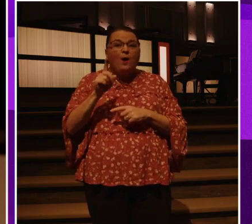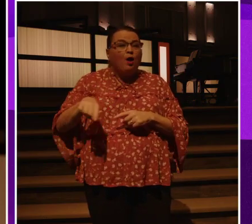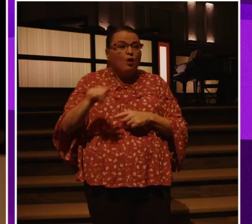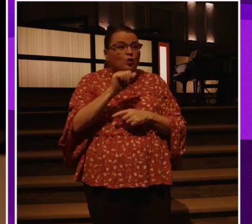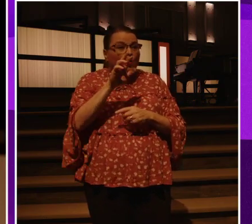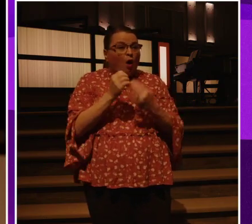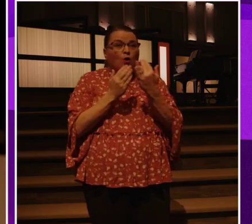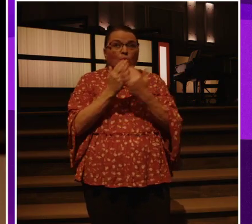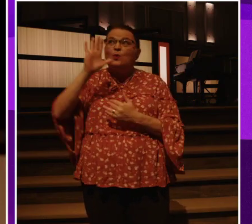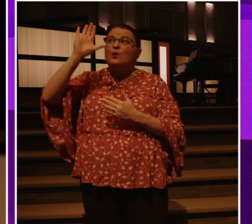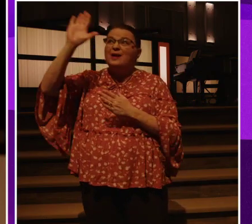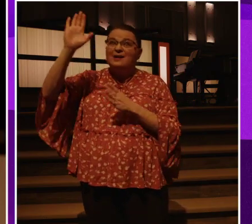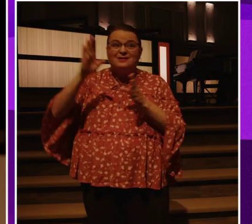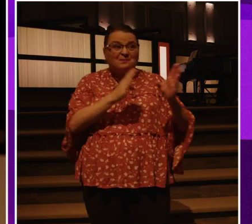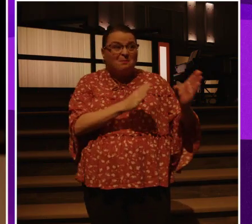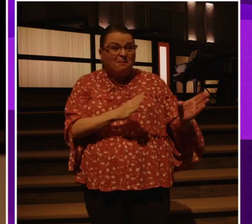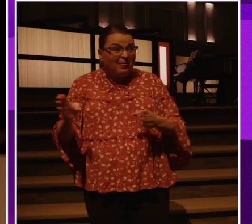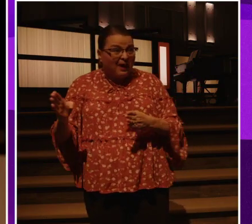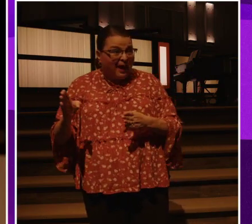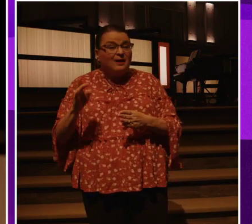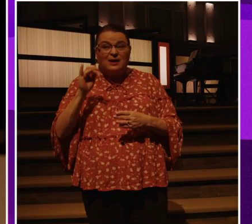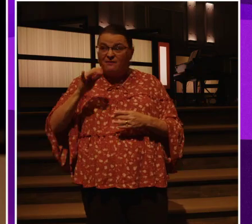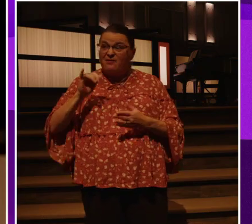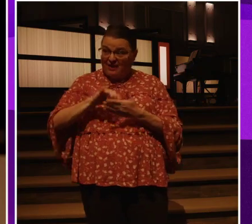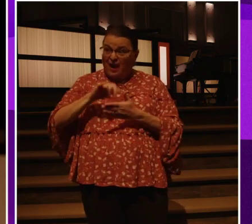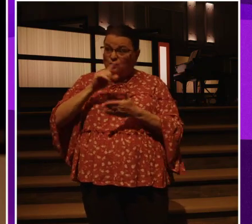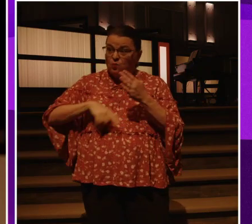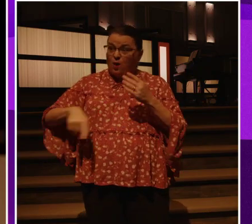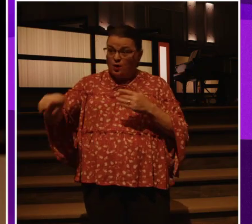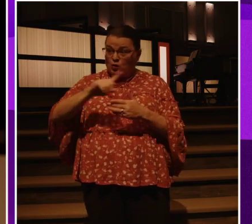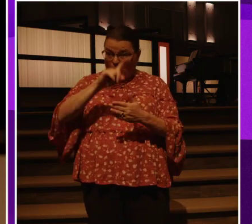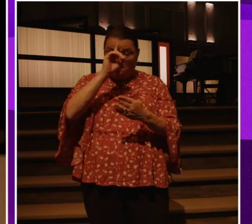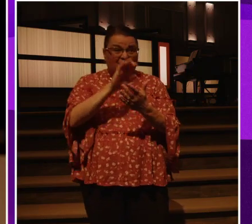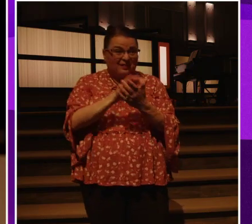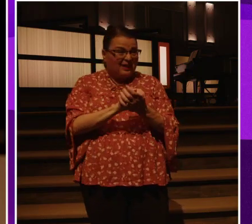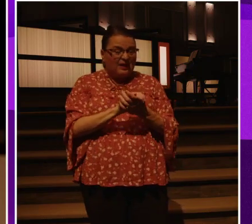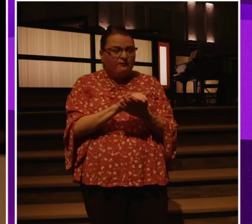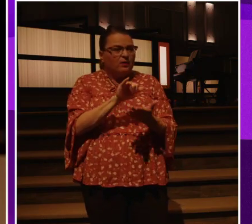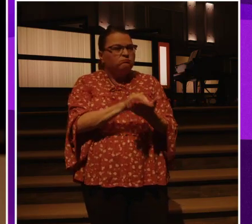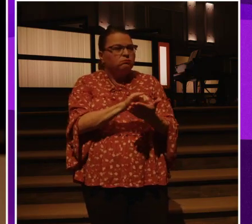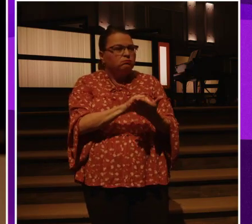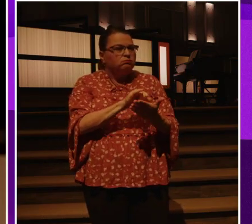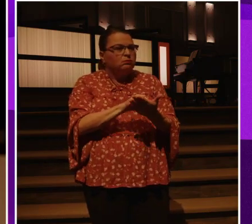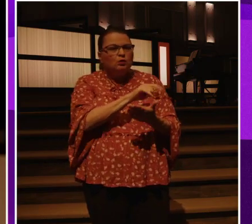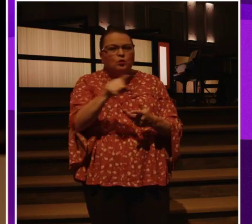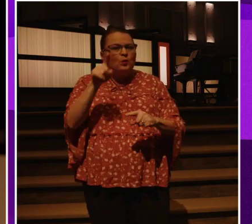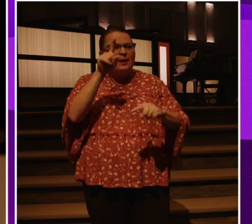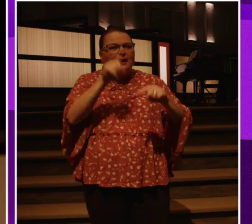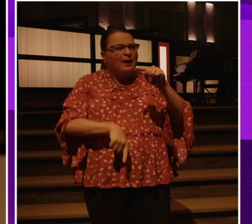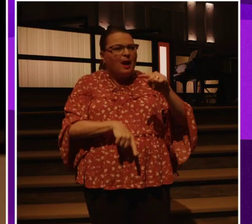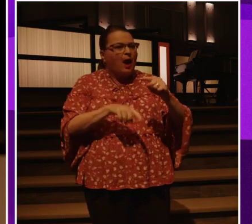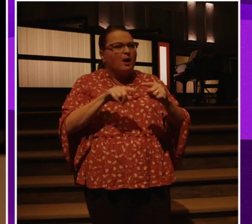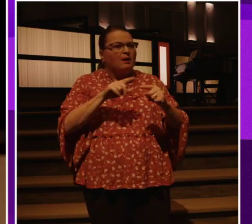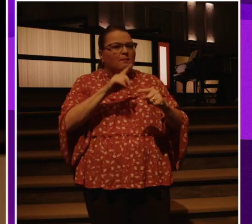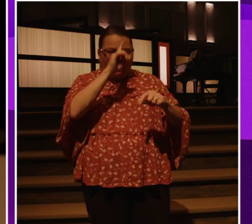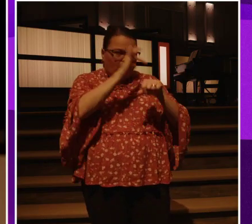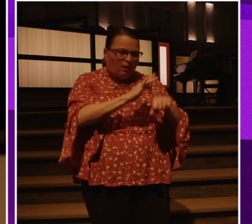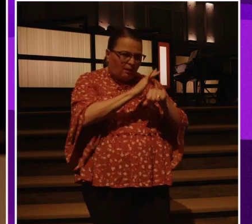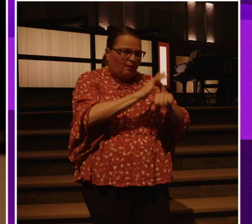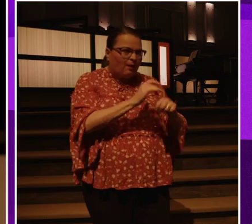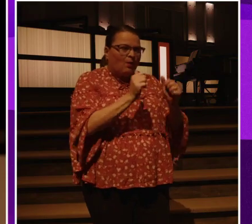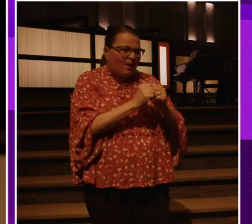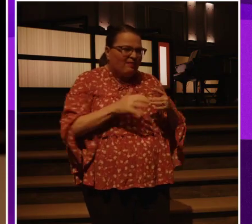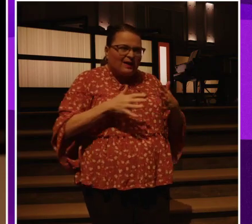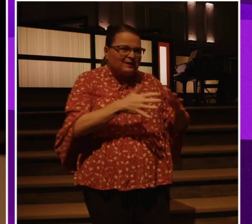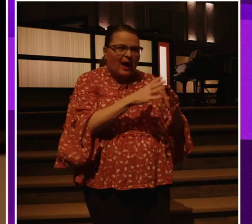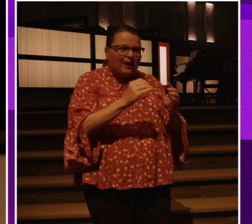purpose and plan, if that's what you believe, you cannot constantly be occupied with anxiety